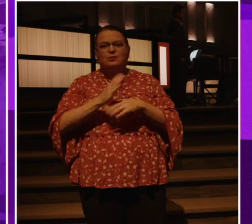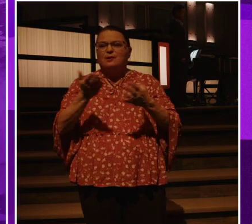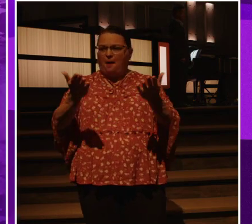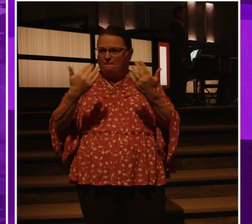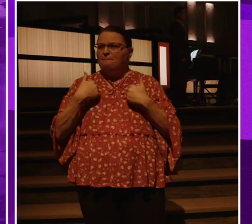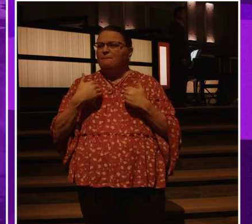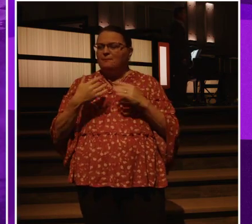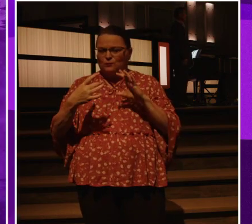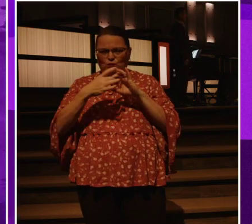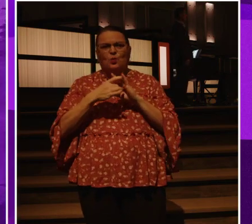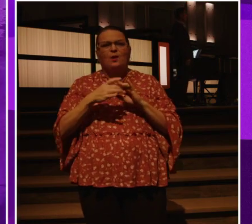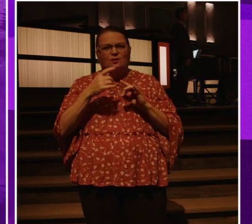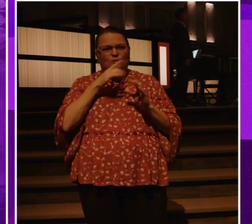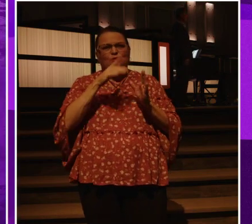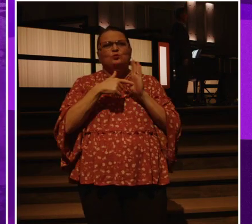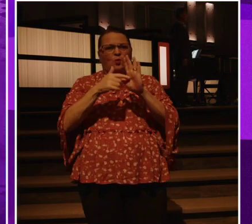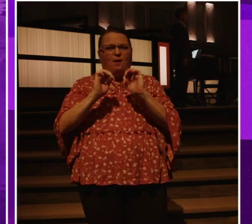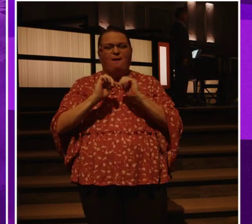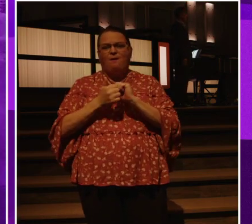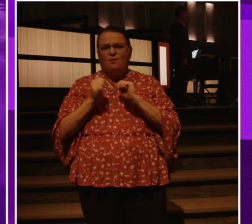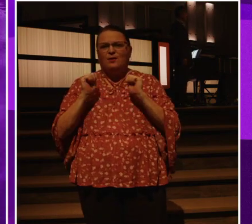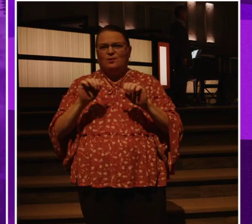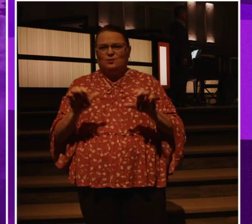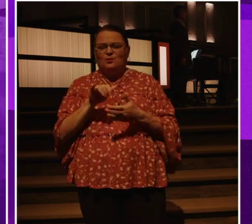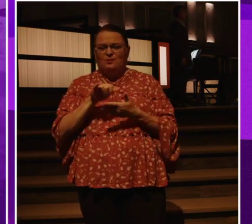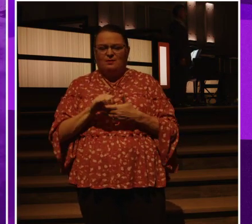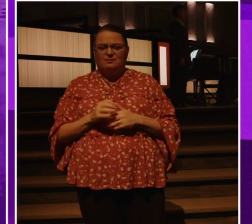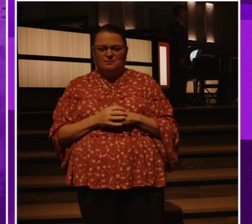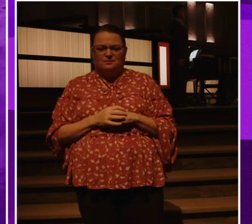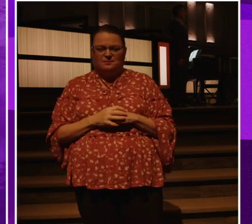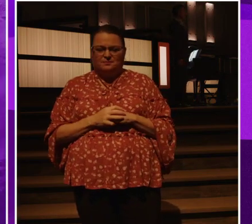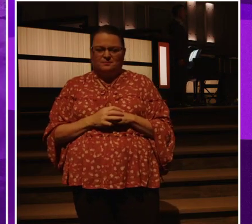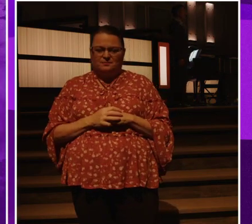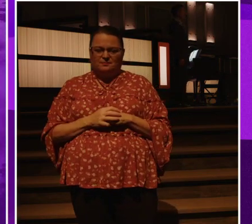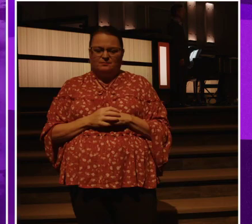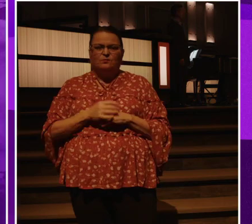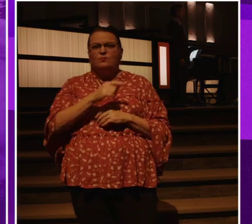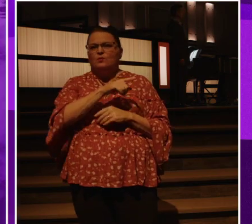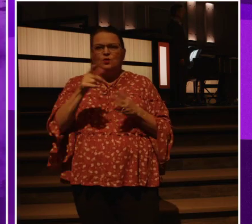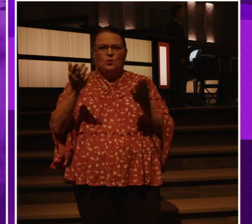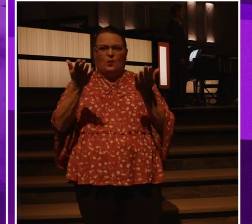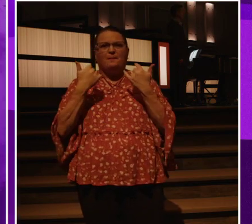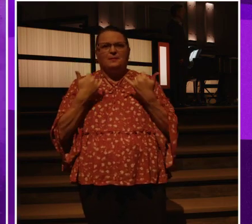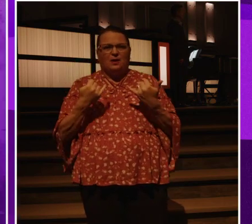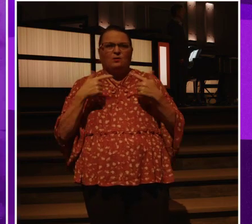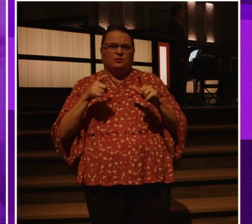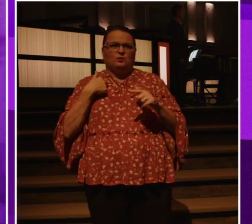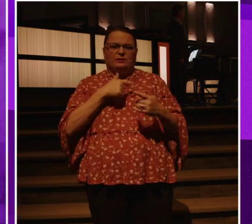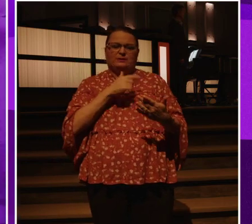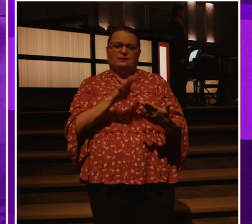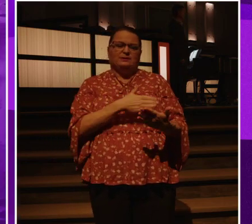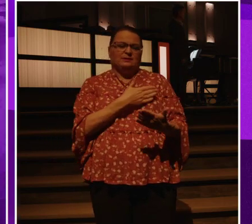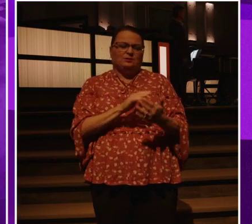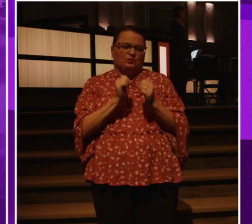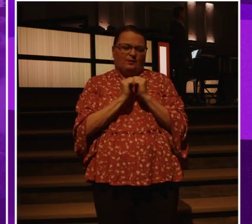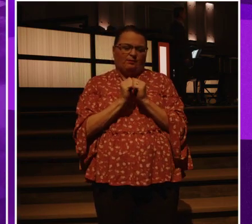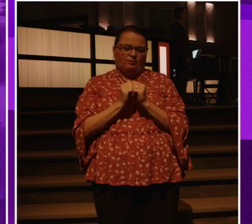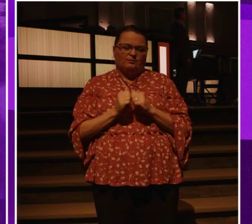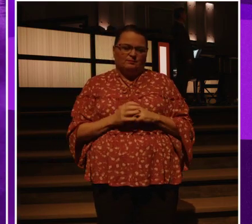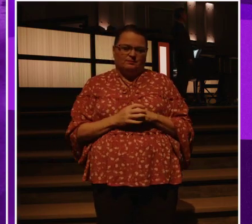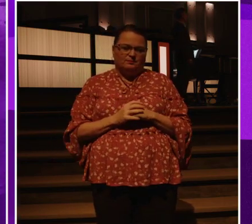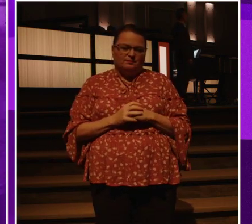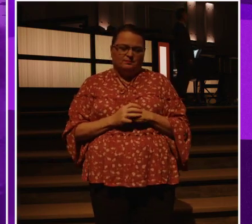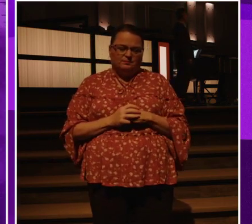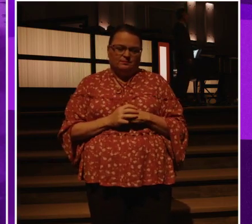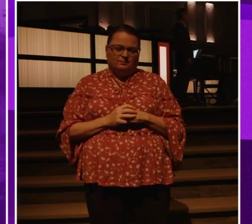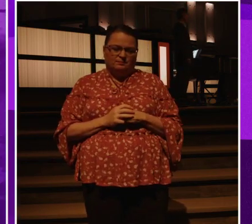next time we meet. Now it's time to take what we have studied and apply it throughout our week. Thanks for worshiping with us today at Central.